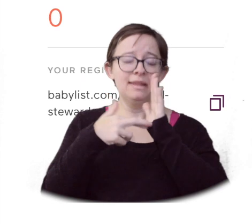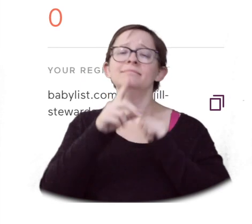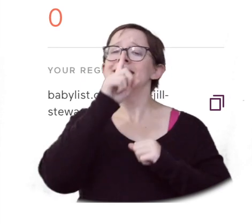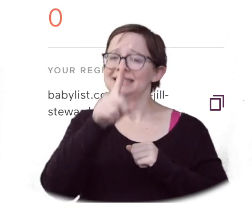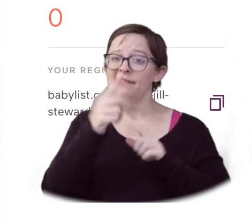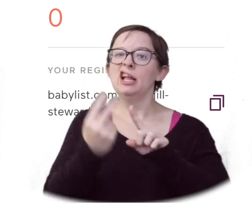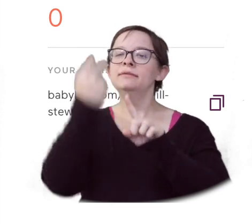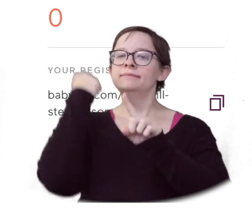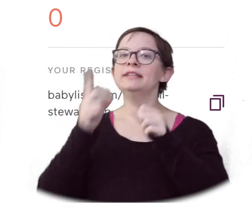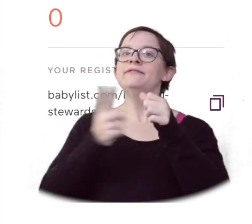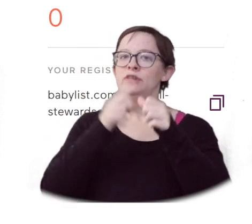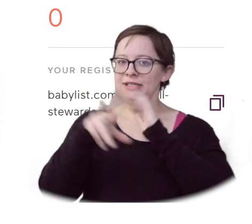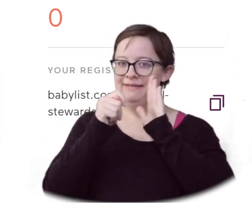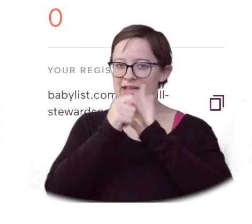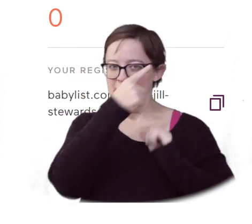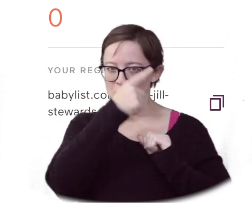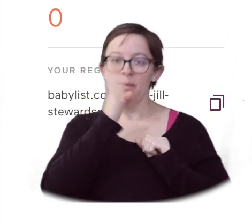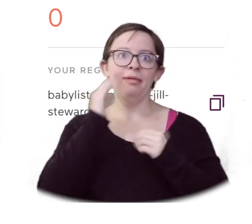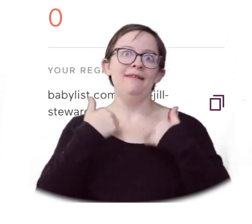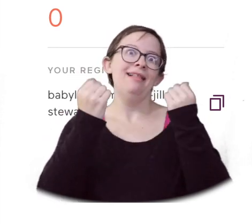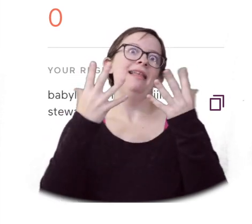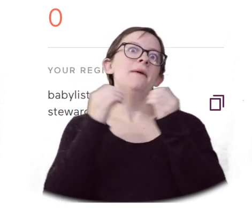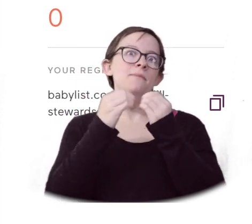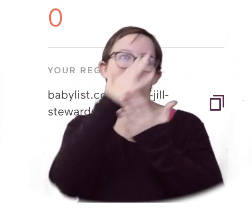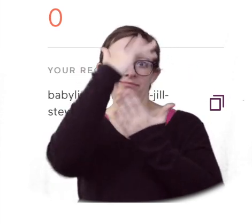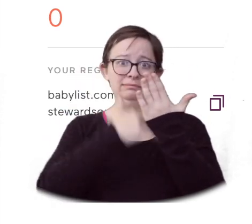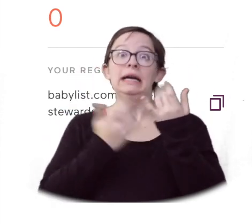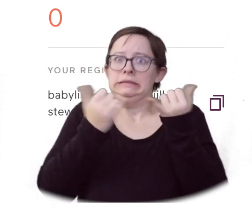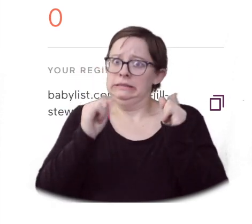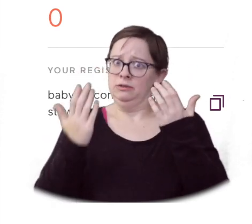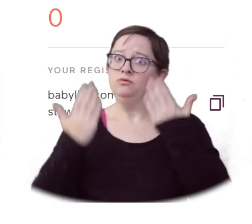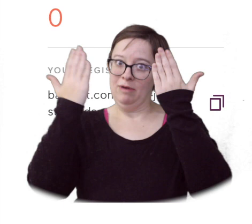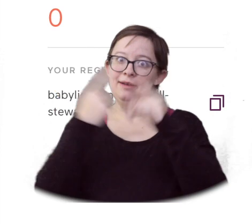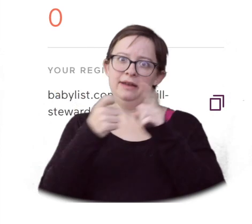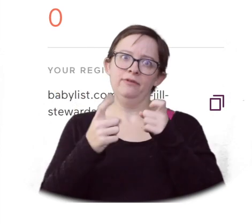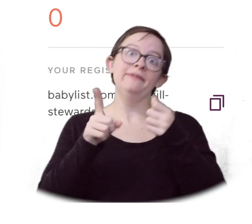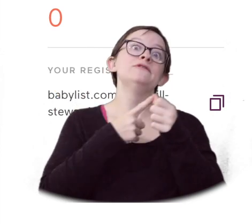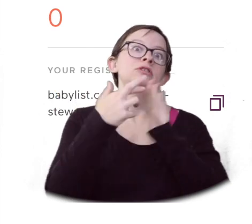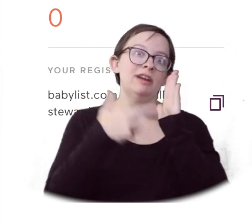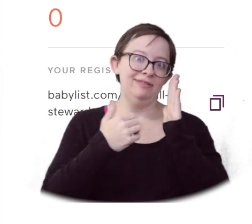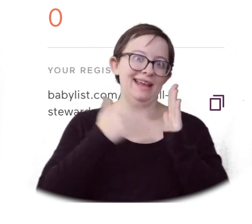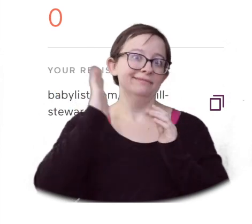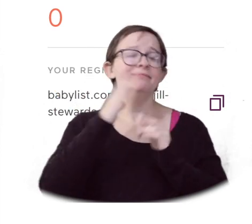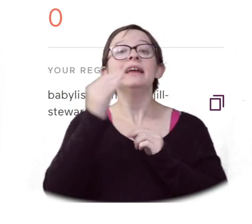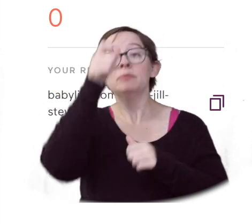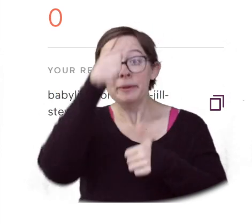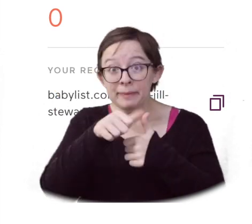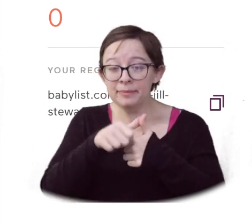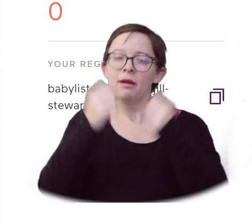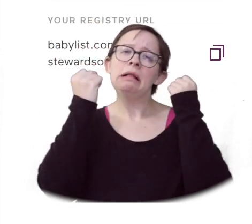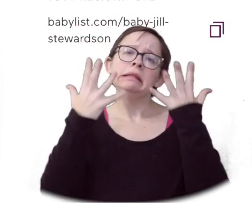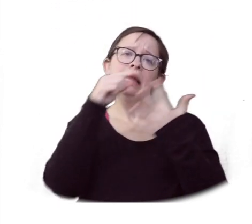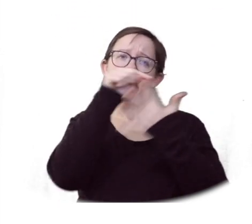your baby registry. Definitely look back at my first video. That's going to have a lot more items on there that I still do recommend from the first registry that I had.